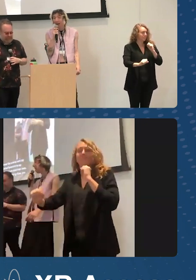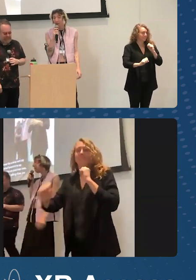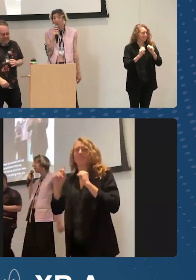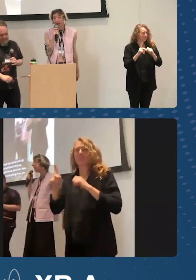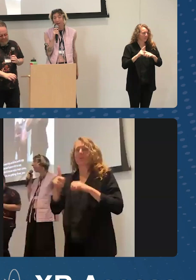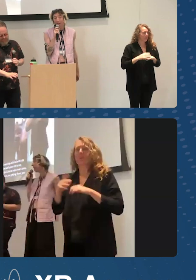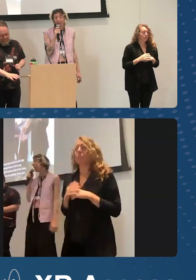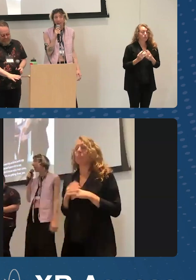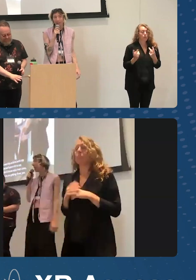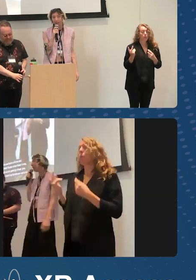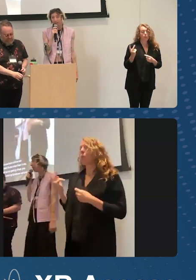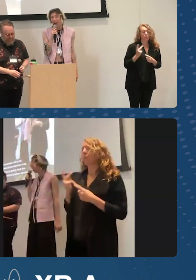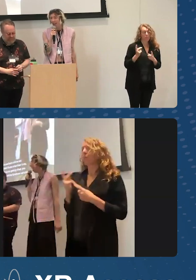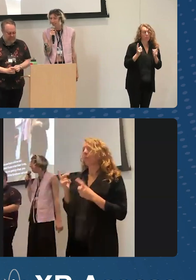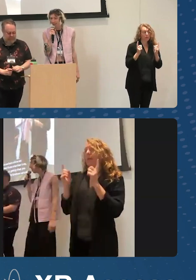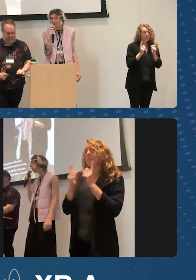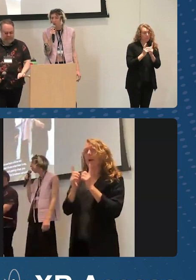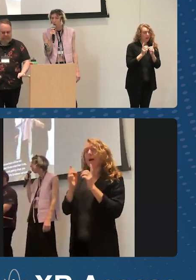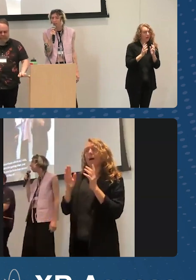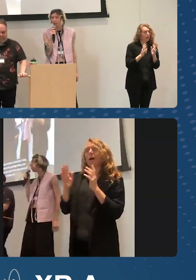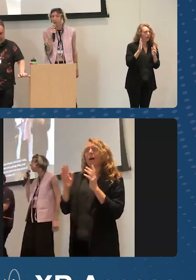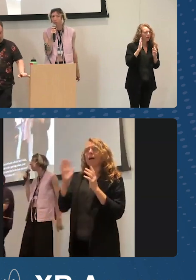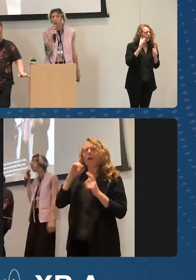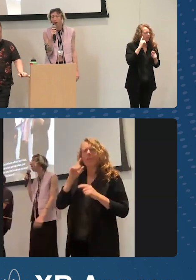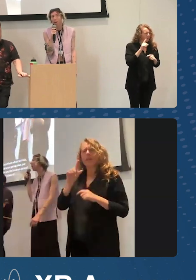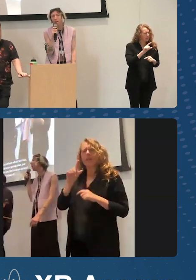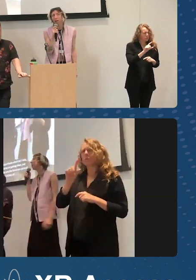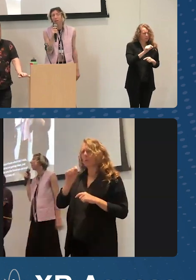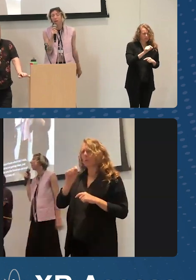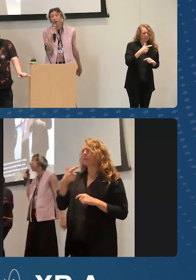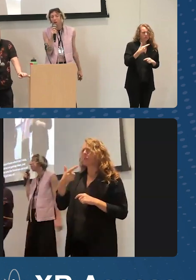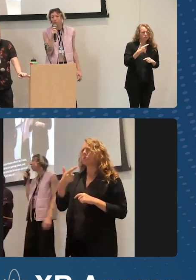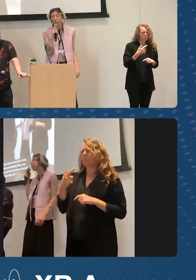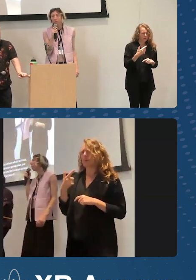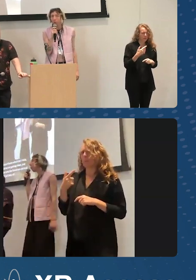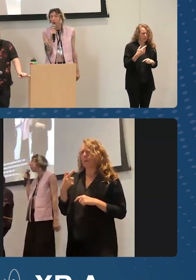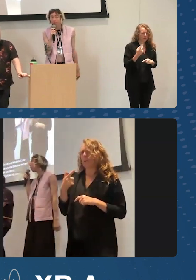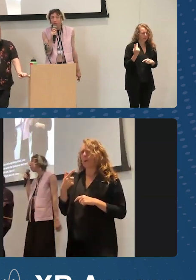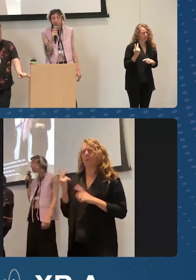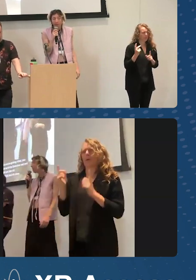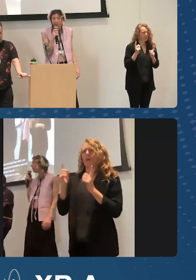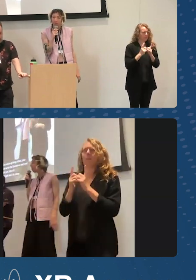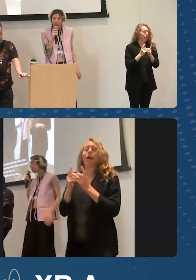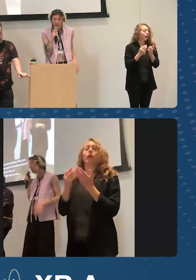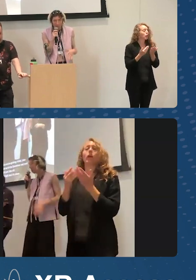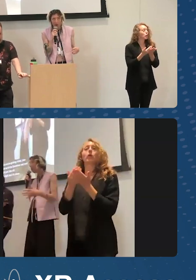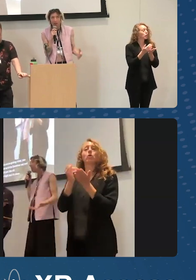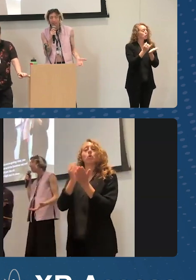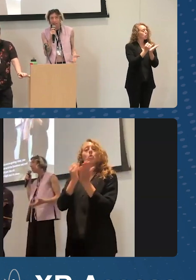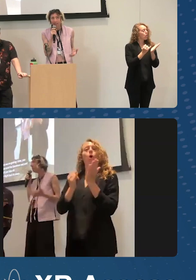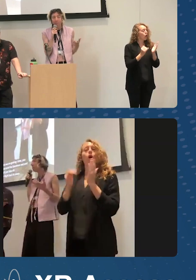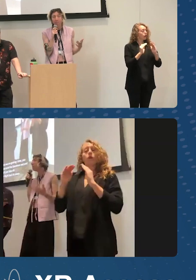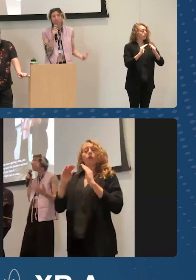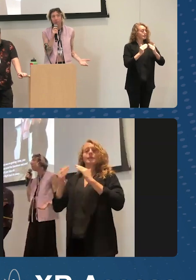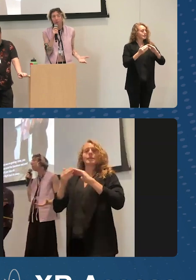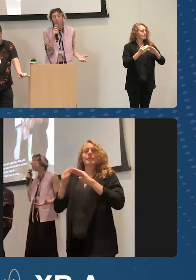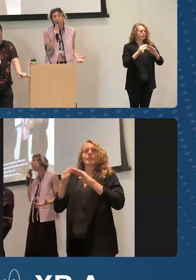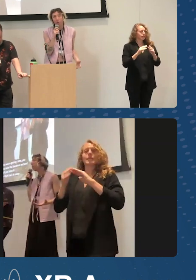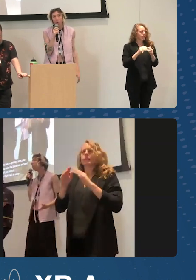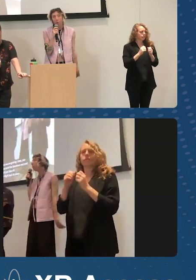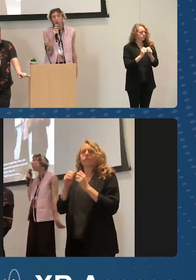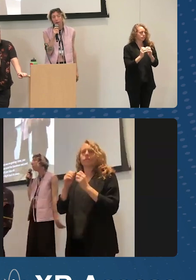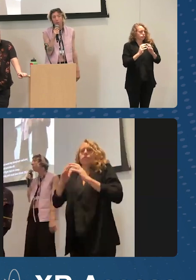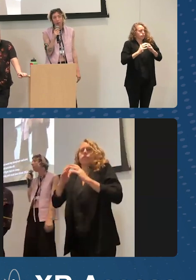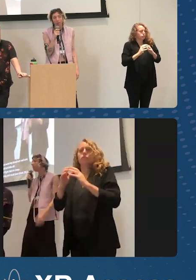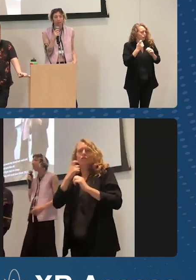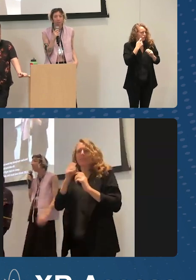Andy and I met in, I think, 2021. New Art City was somewhat in its infancy. We